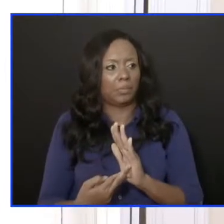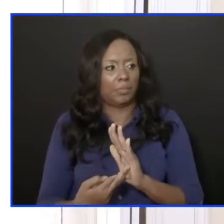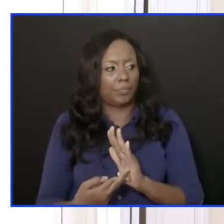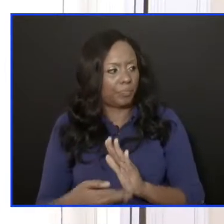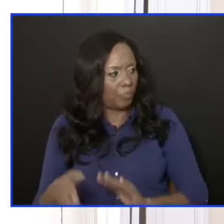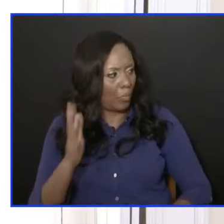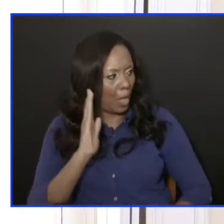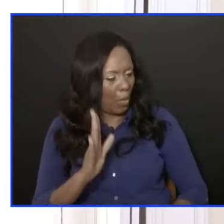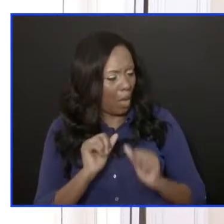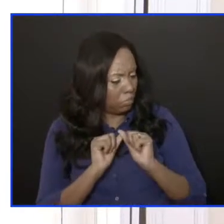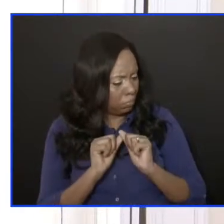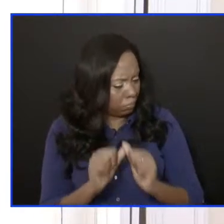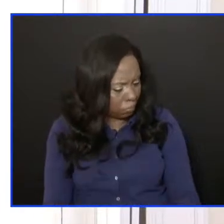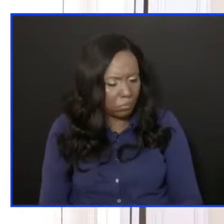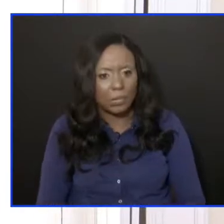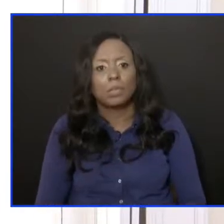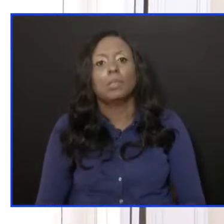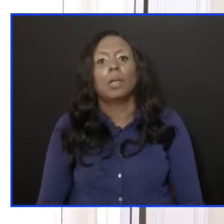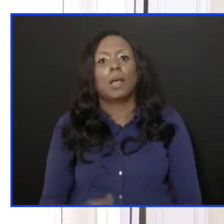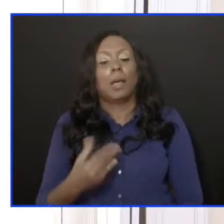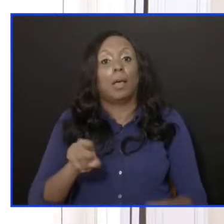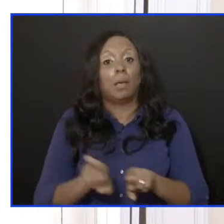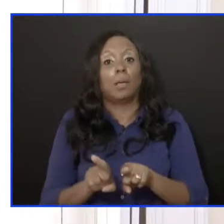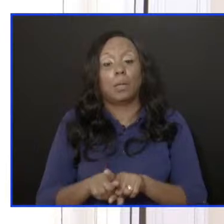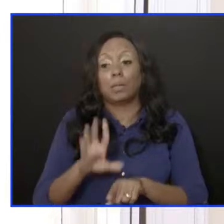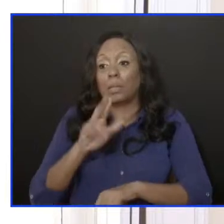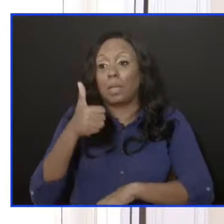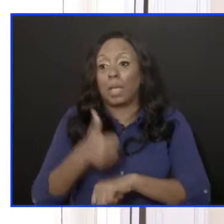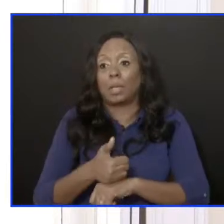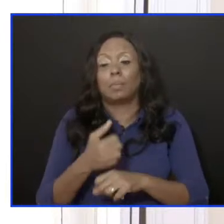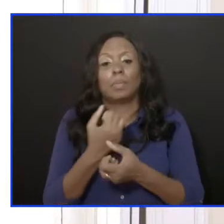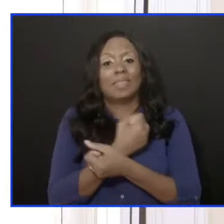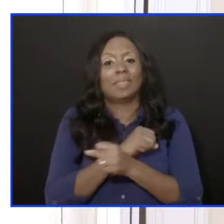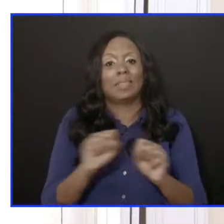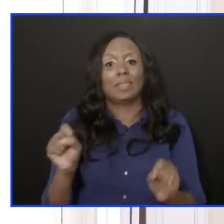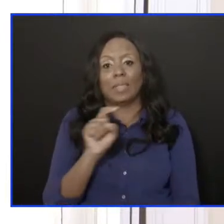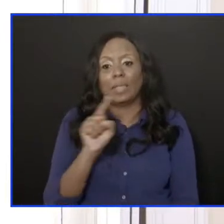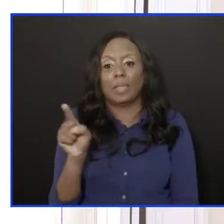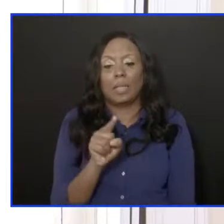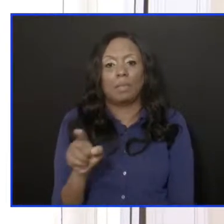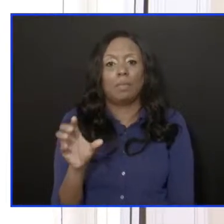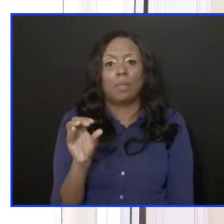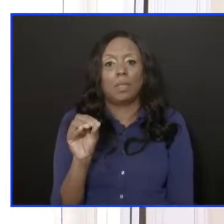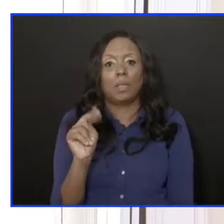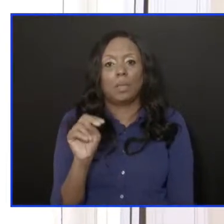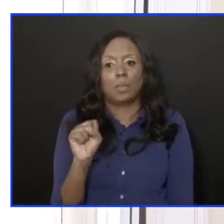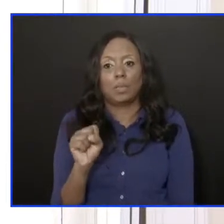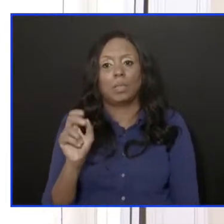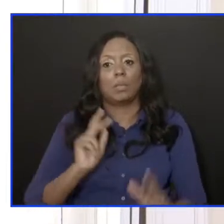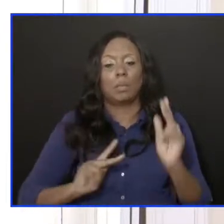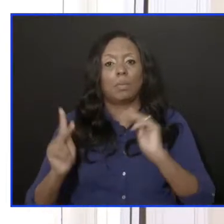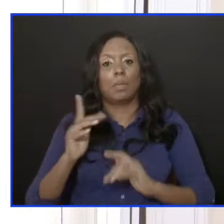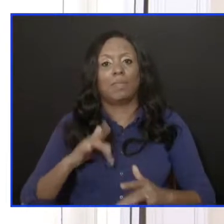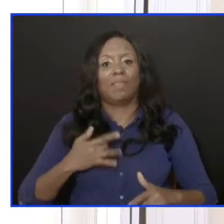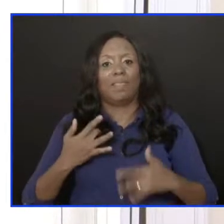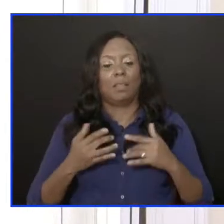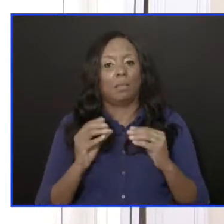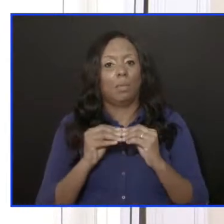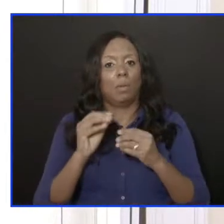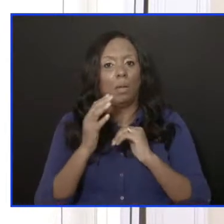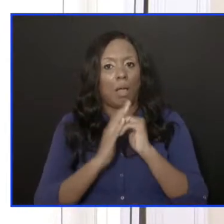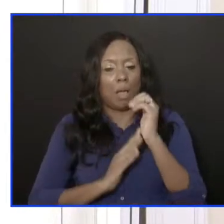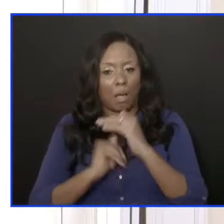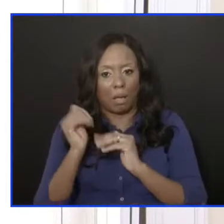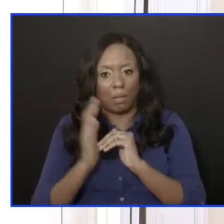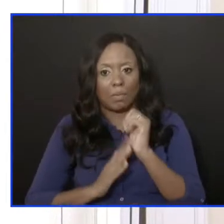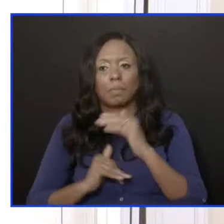build and roll out the safety zones such that persons can feel more comfortable in doing what they had to do. I know